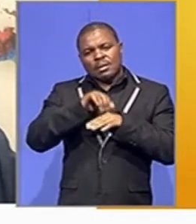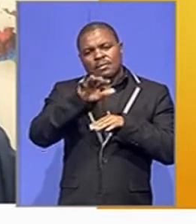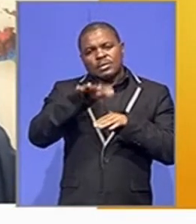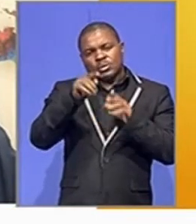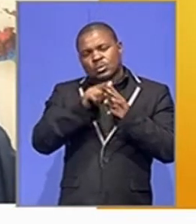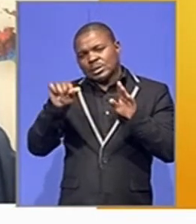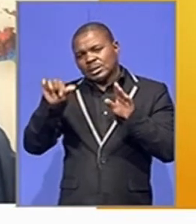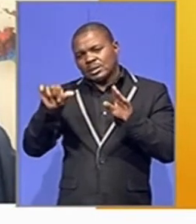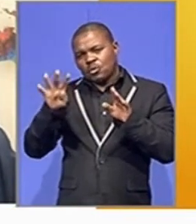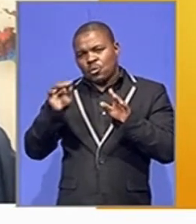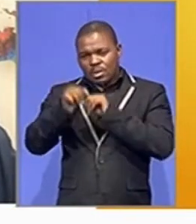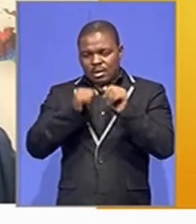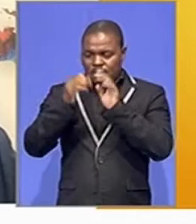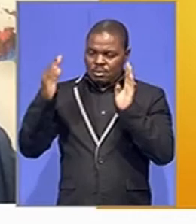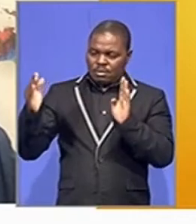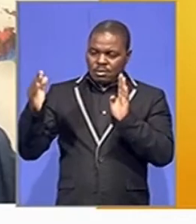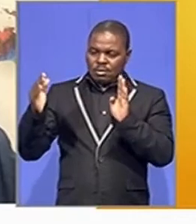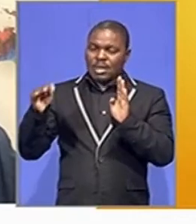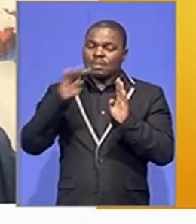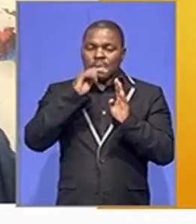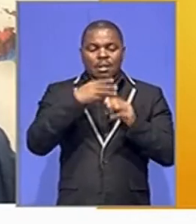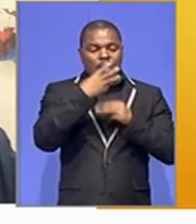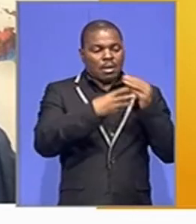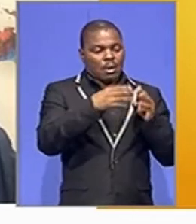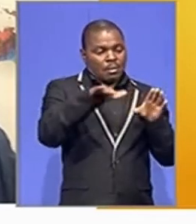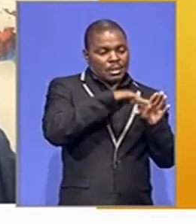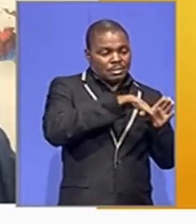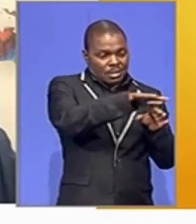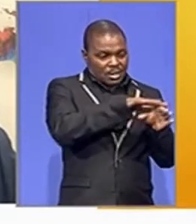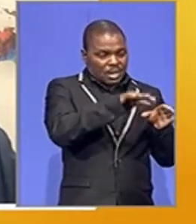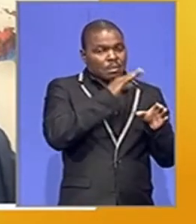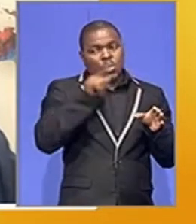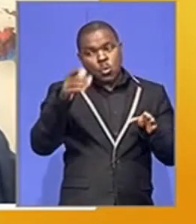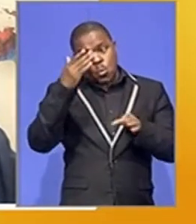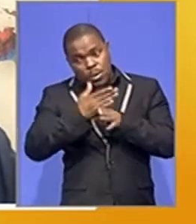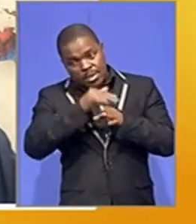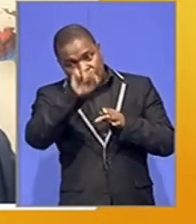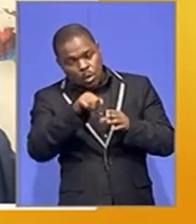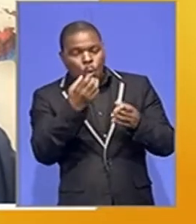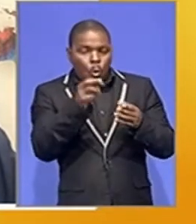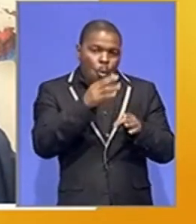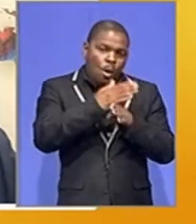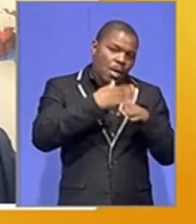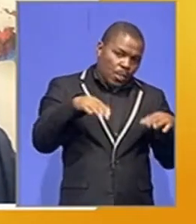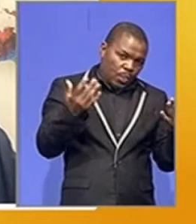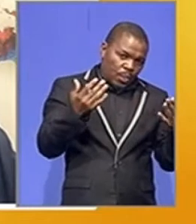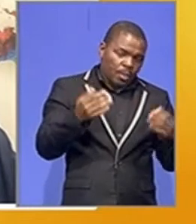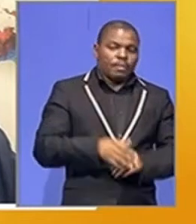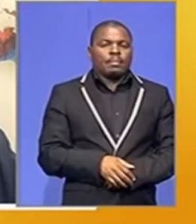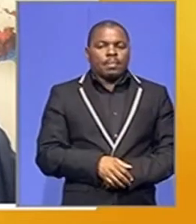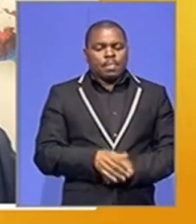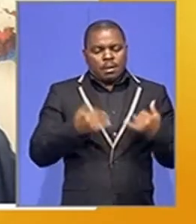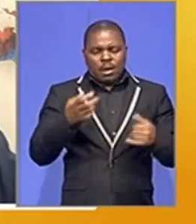years. And the labor force participation rate means that you can either be employed or unemployed. So we